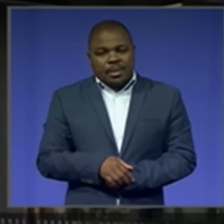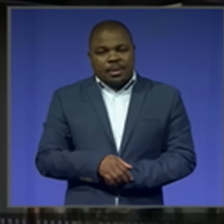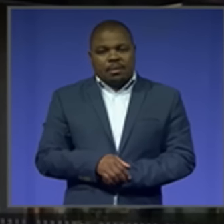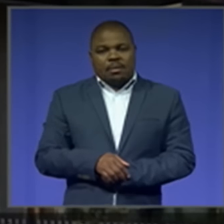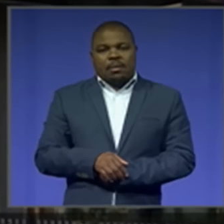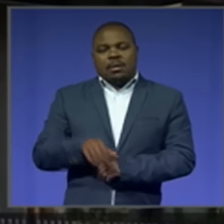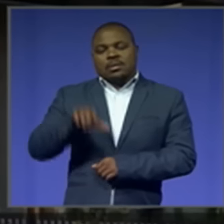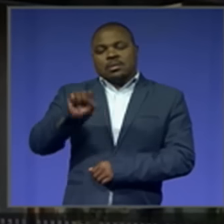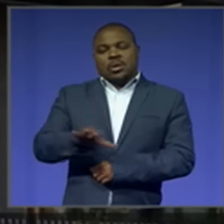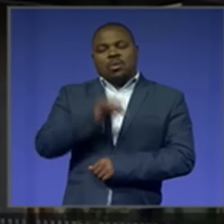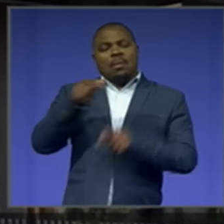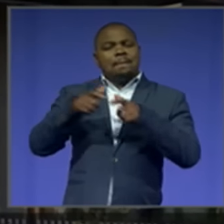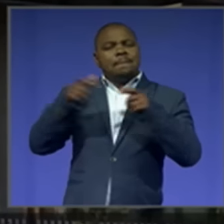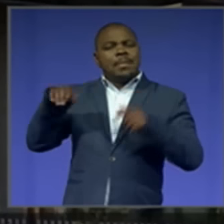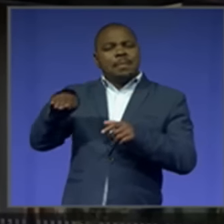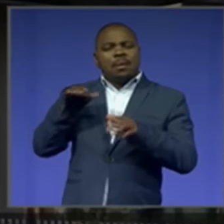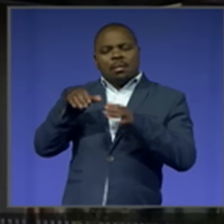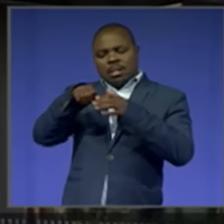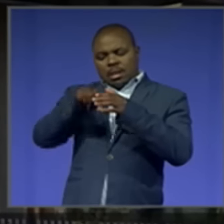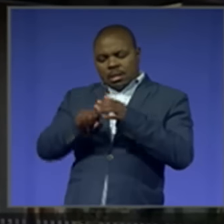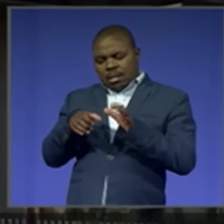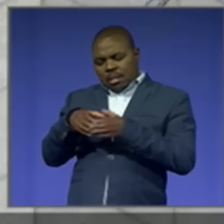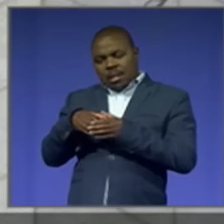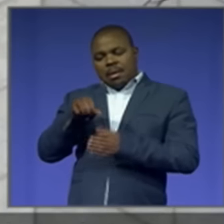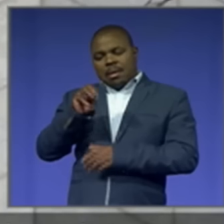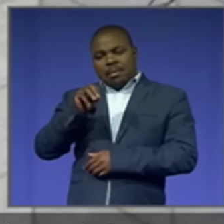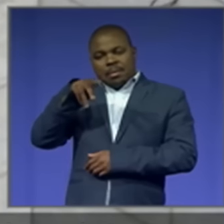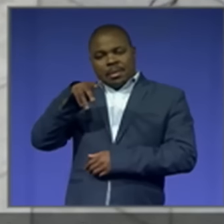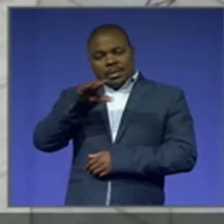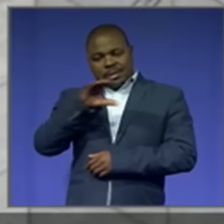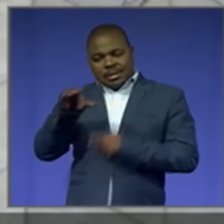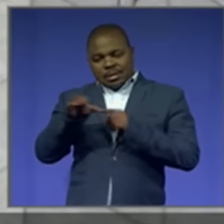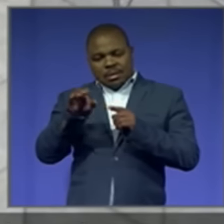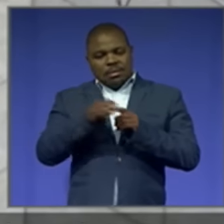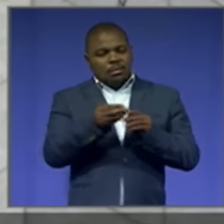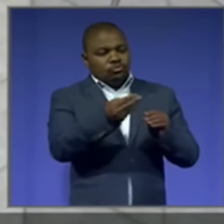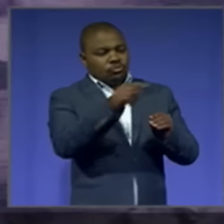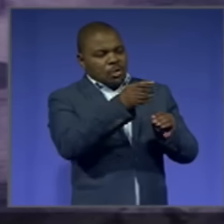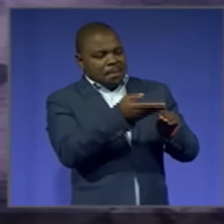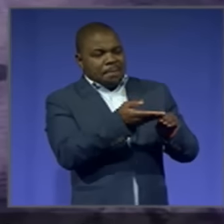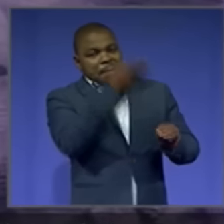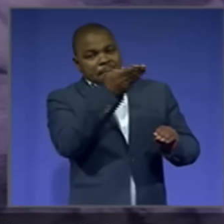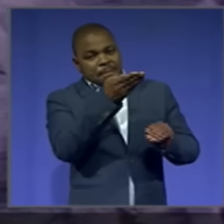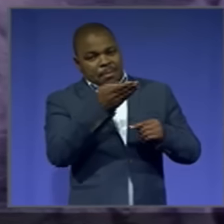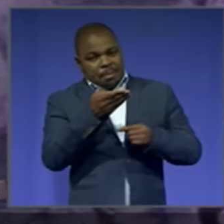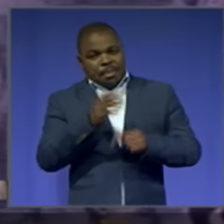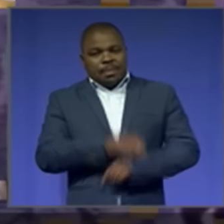ya maano a ditjhelete ya banka reserve e leng MPC e nyollotse sekgahla sa tswala.